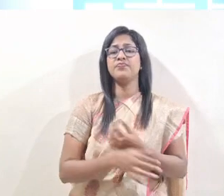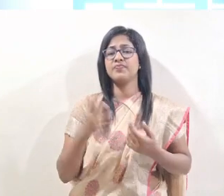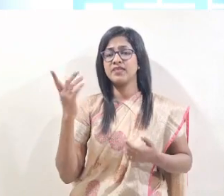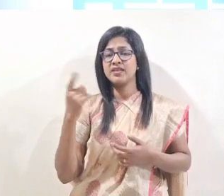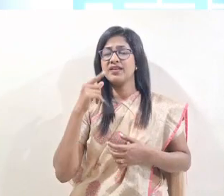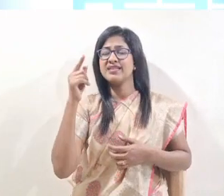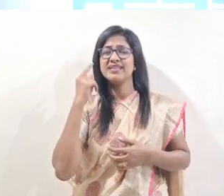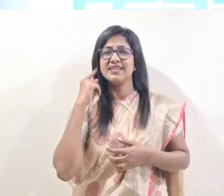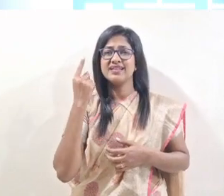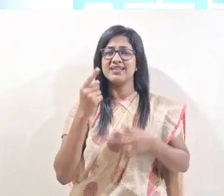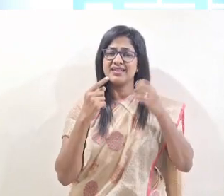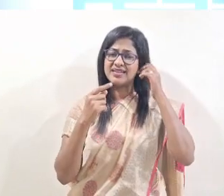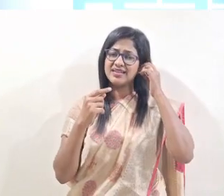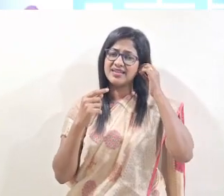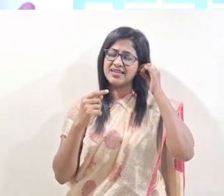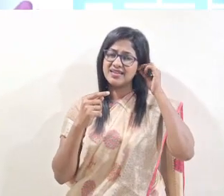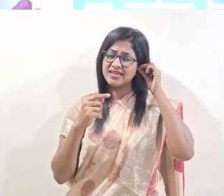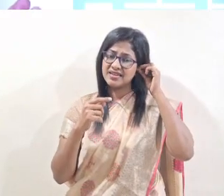Sorry?